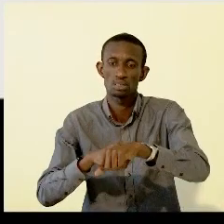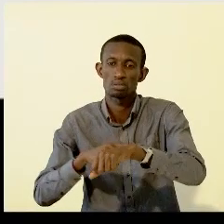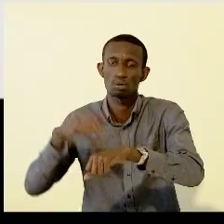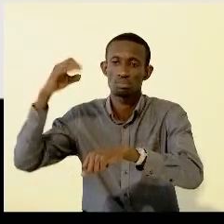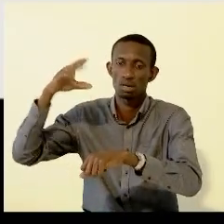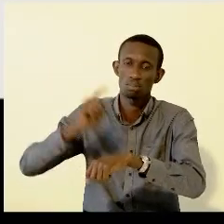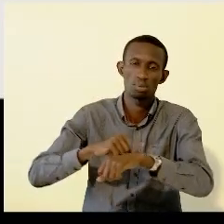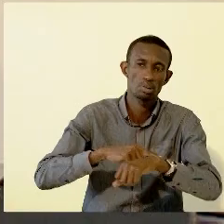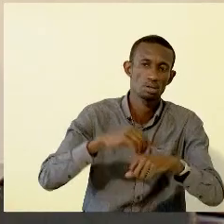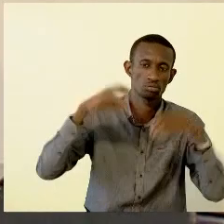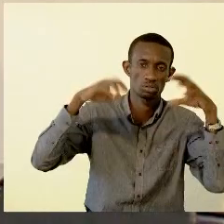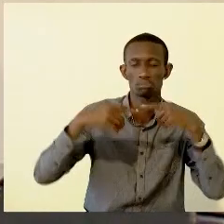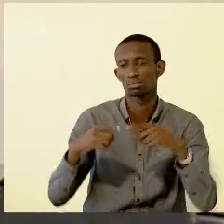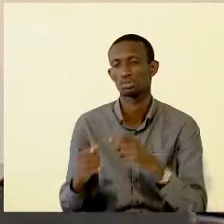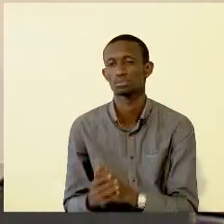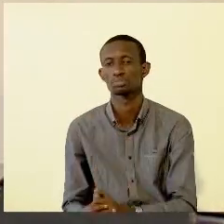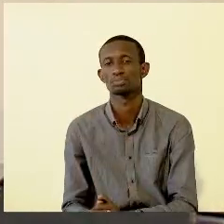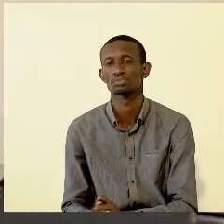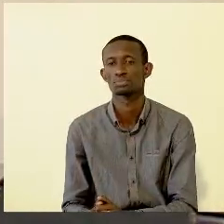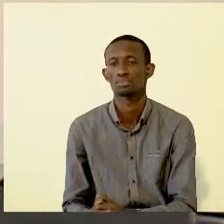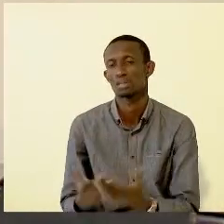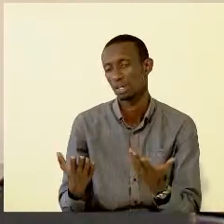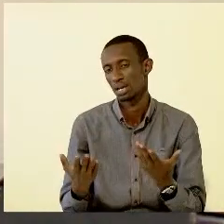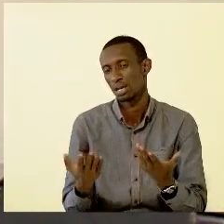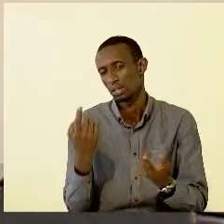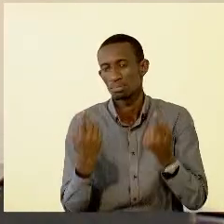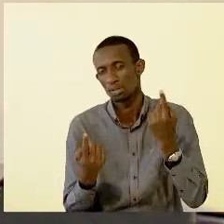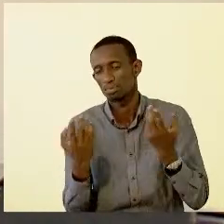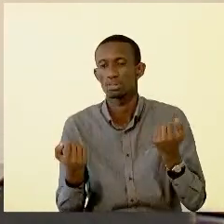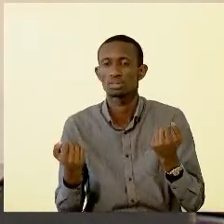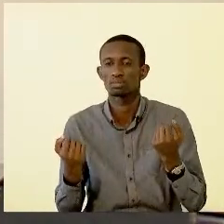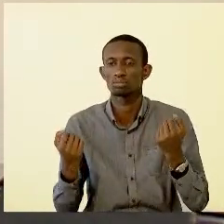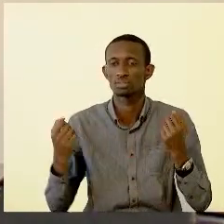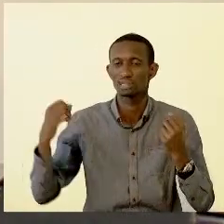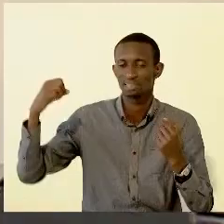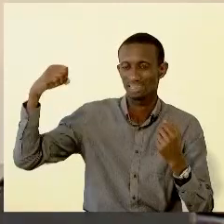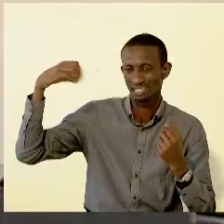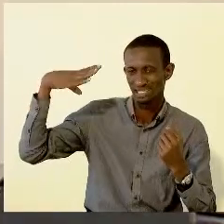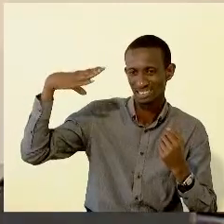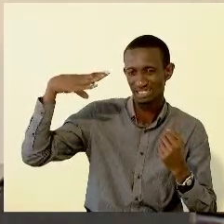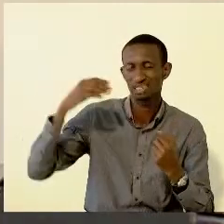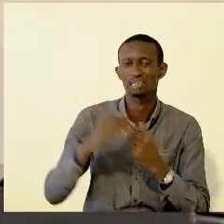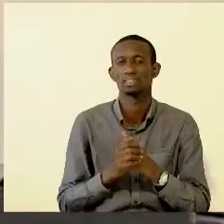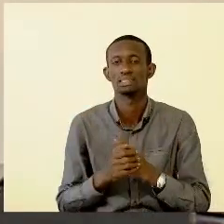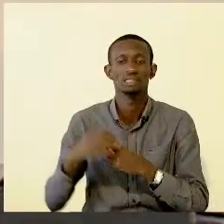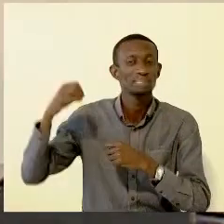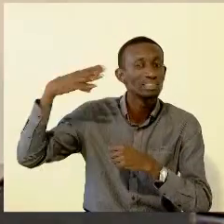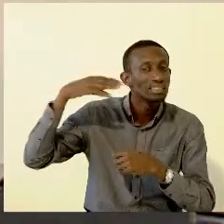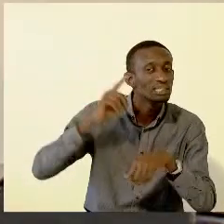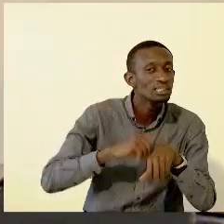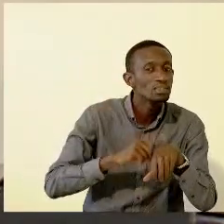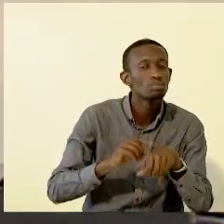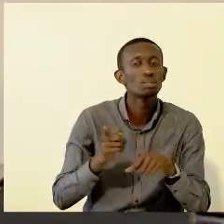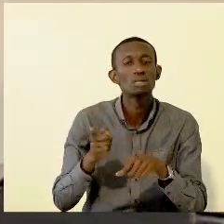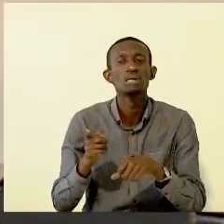is when we have dry season. As you know, in a dry season, we see most of the